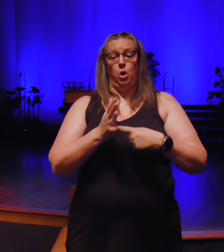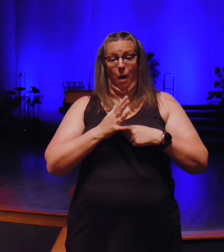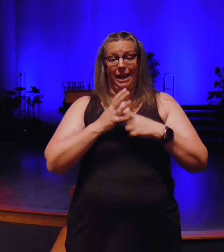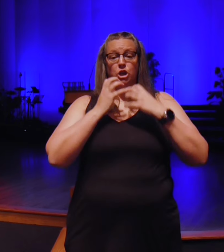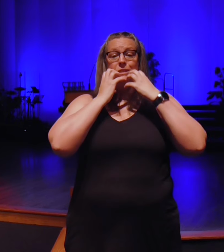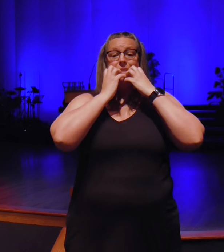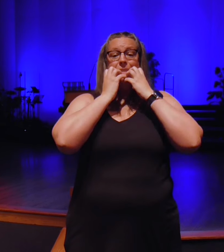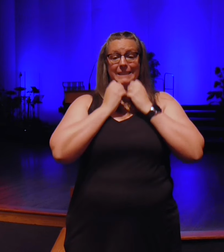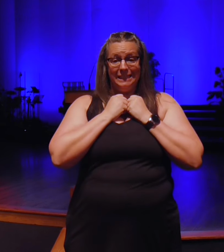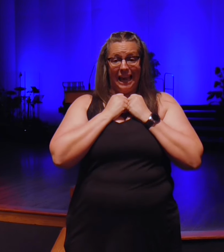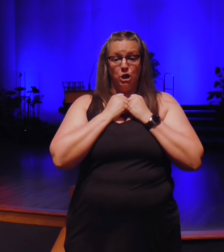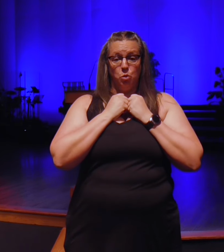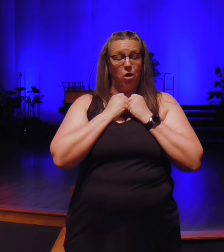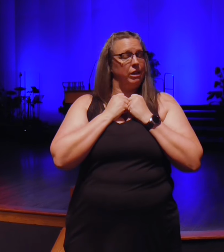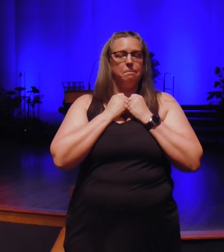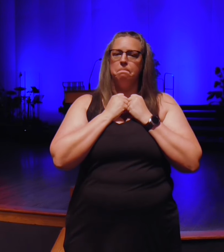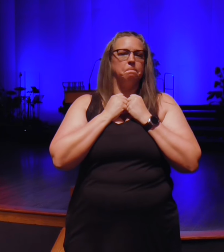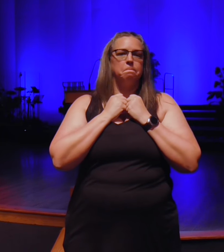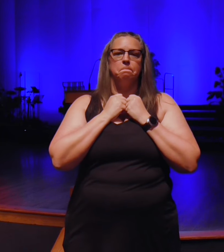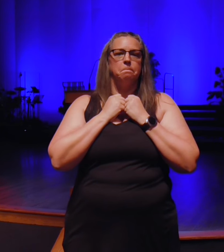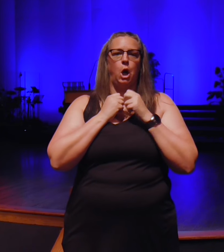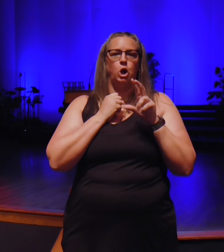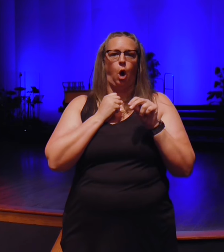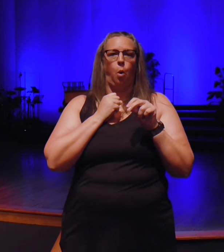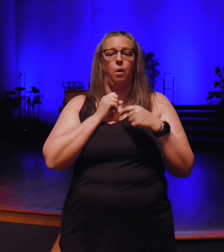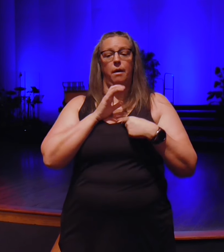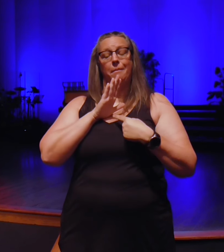Revealing yourself does.